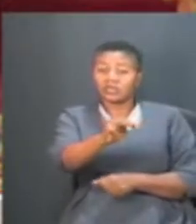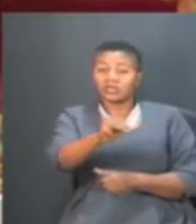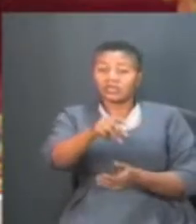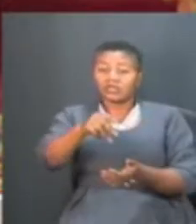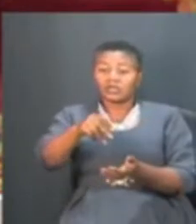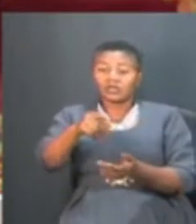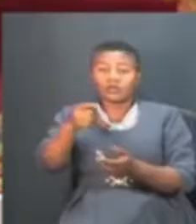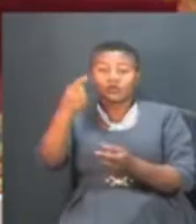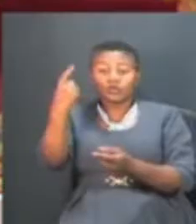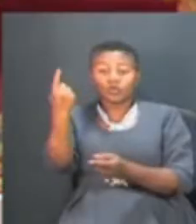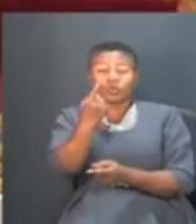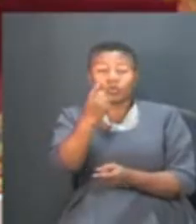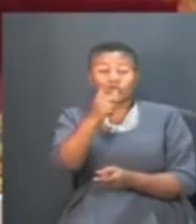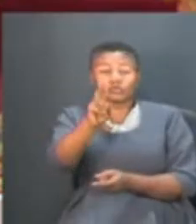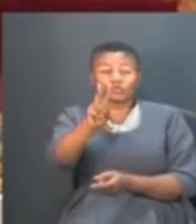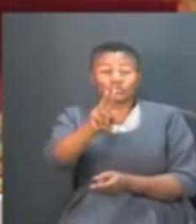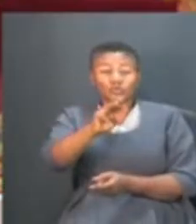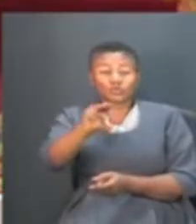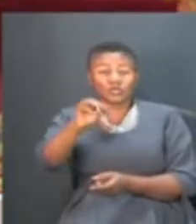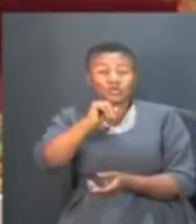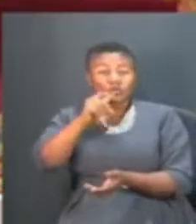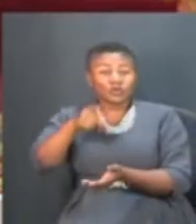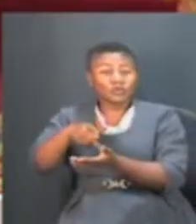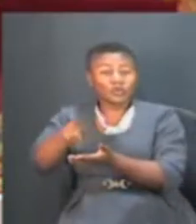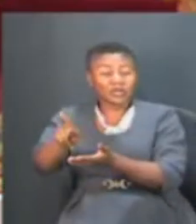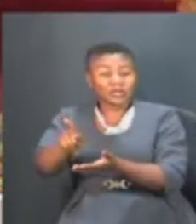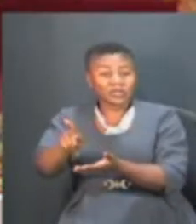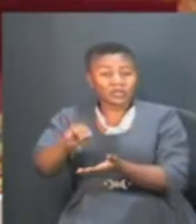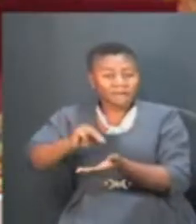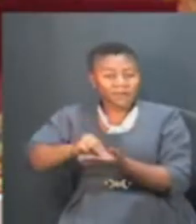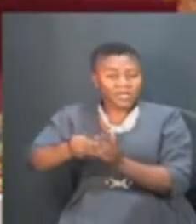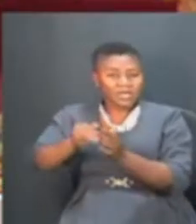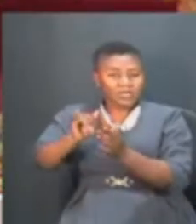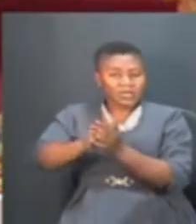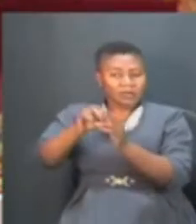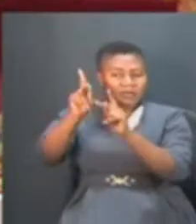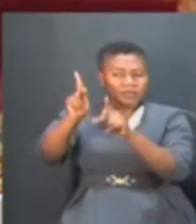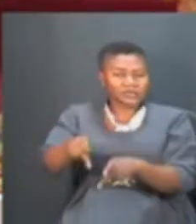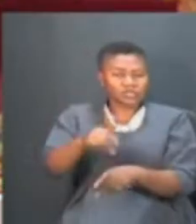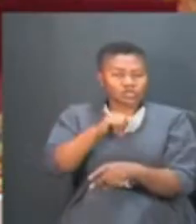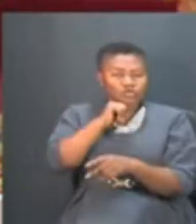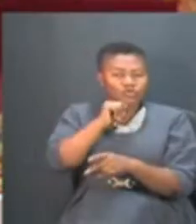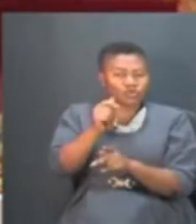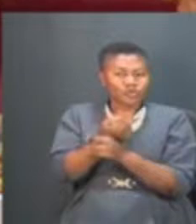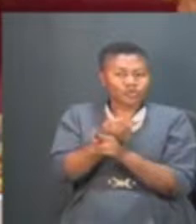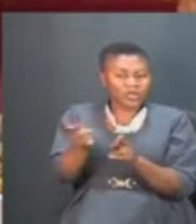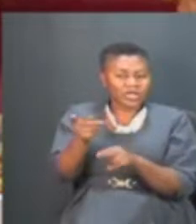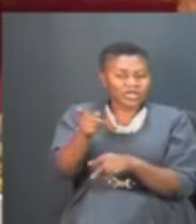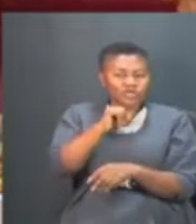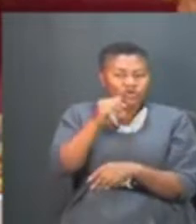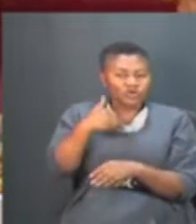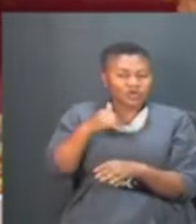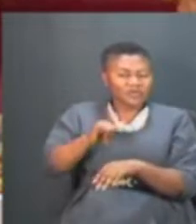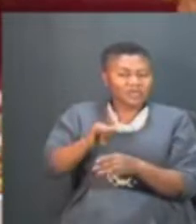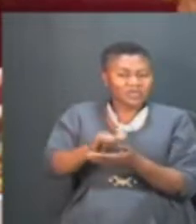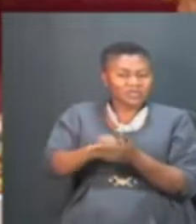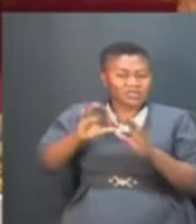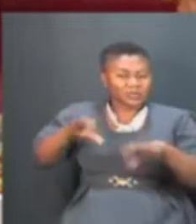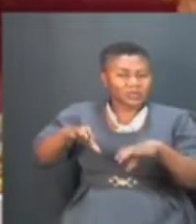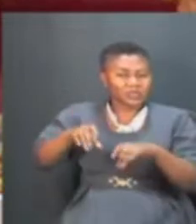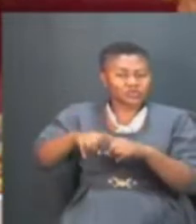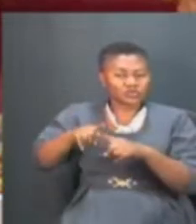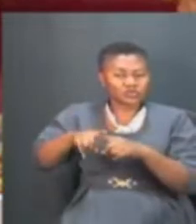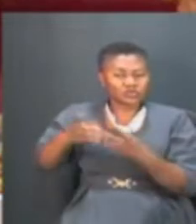work, it presupposes that contractor does not have capacity to work, because that is too small an amount to spend on a project and stop